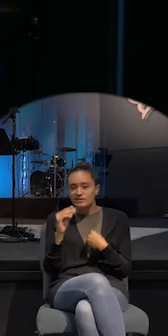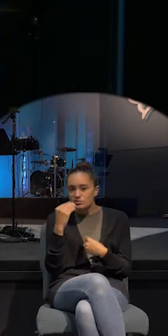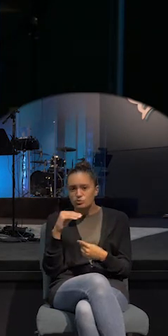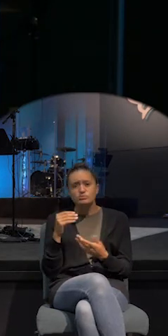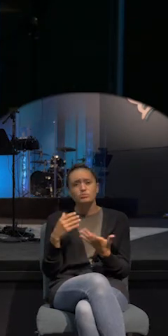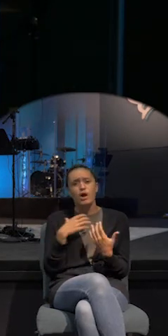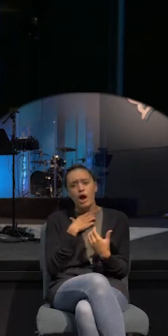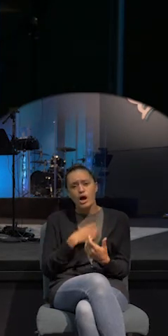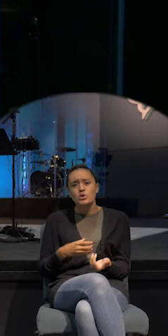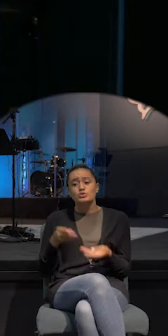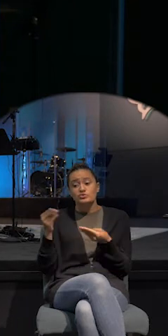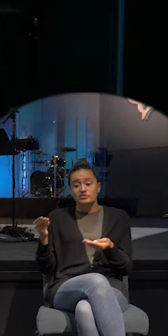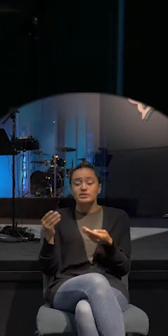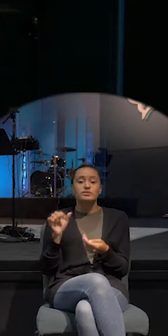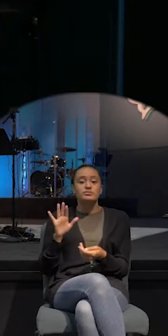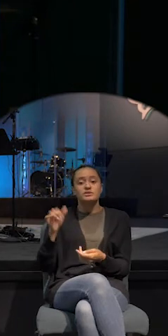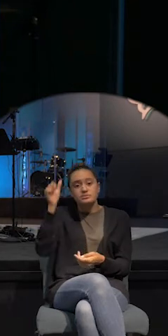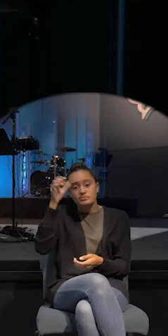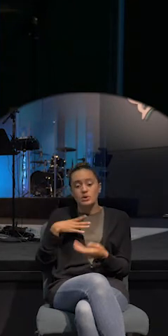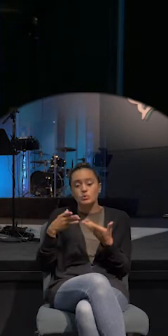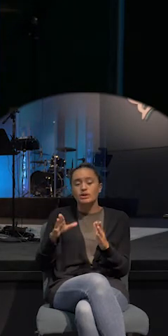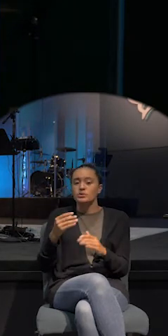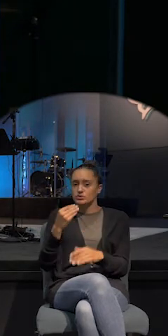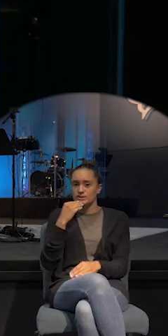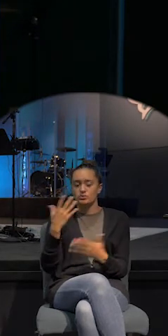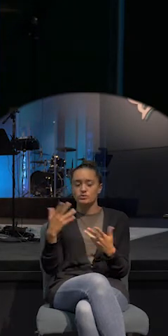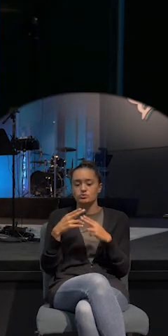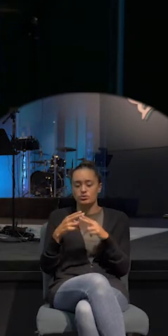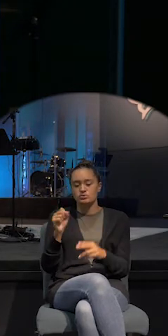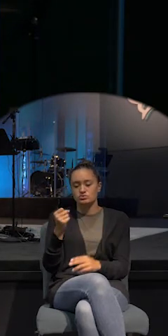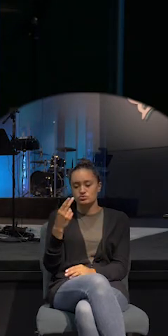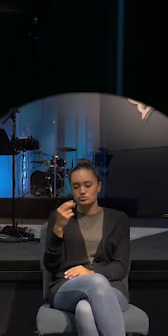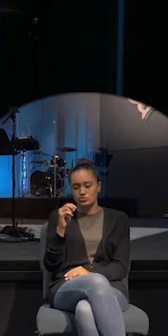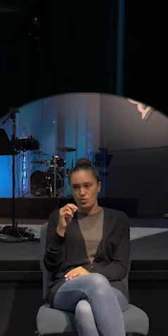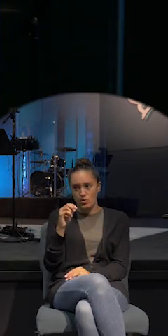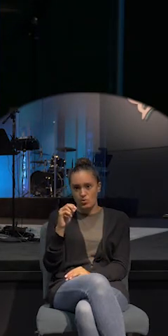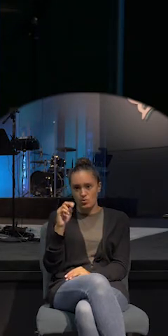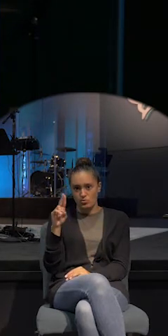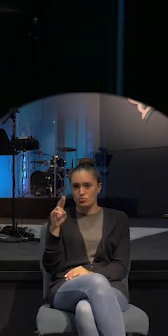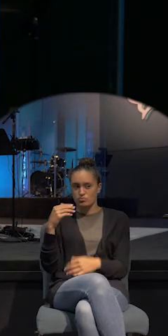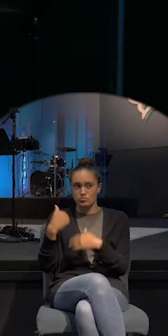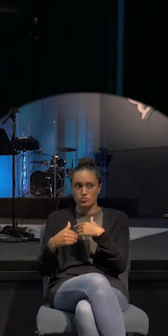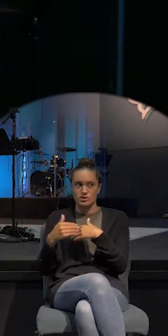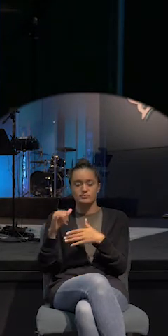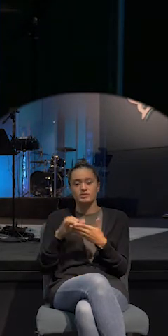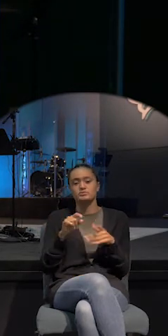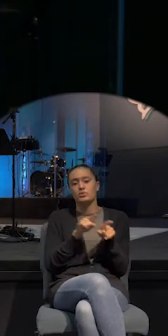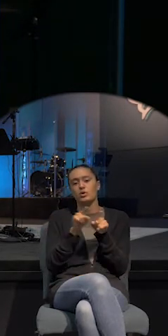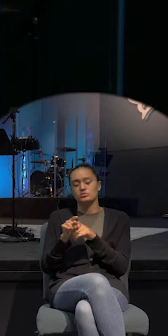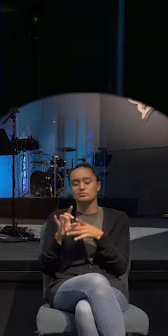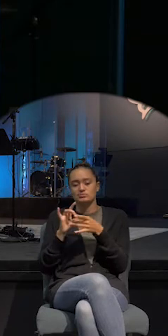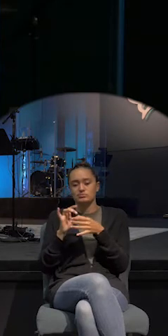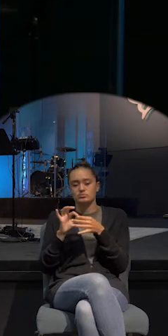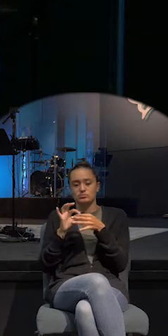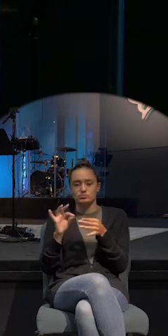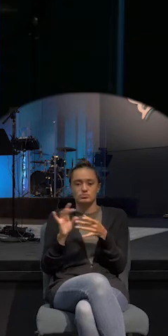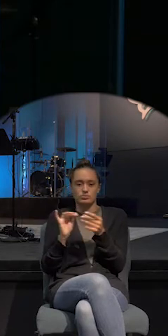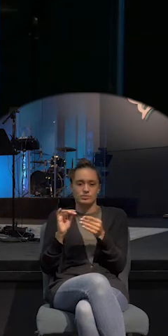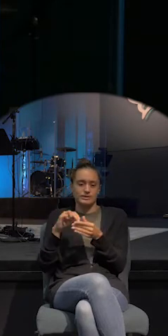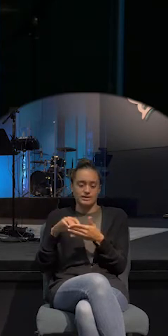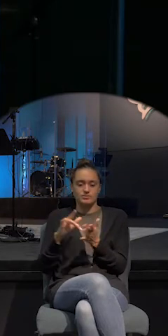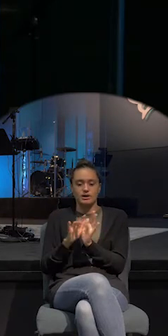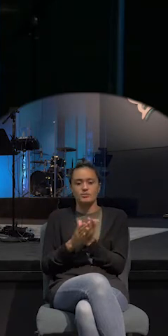feed them, he and his men were allowed to eat what is called the showbread. The showbread is also referred to in Scripture as the bread of the